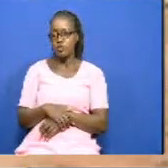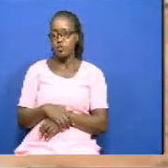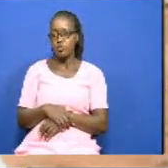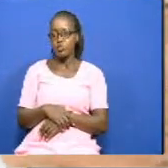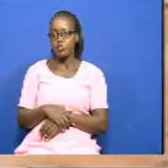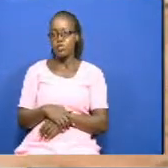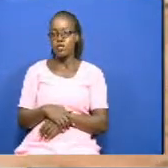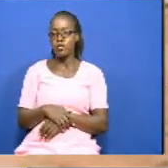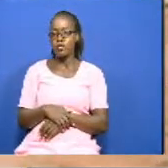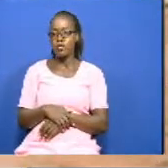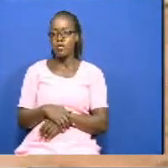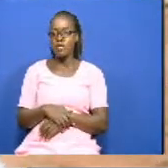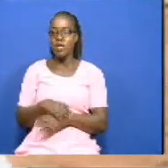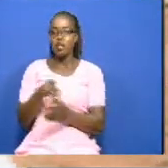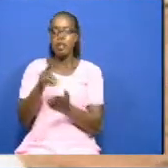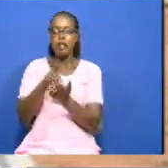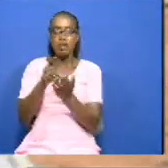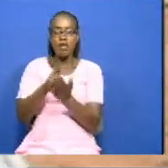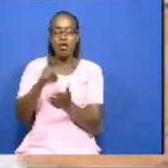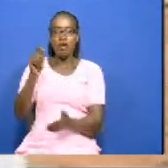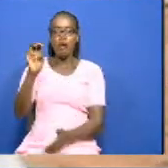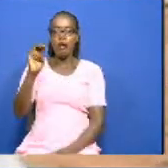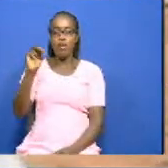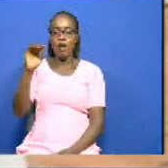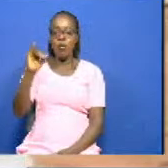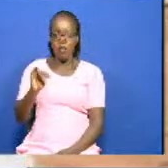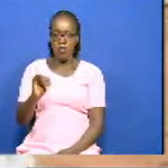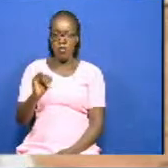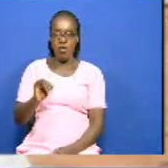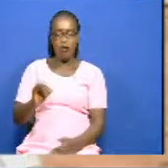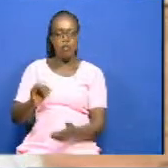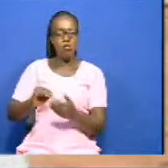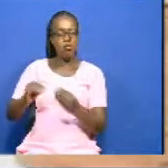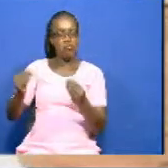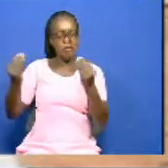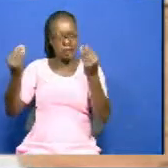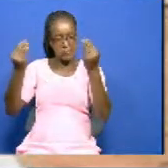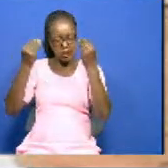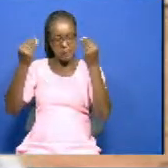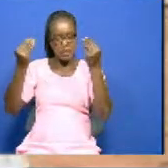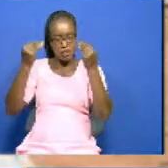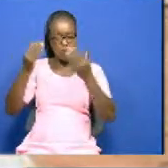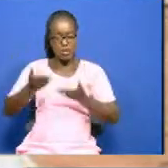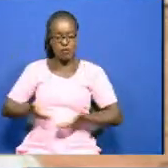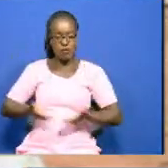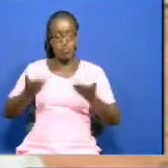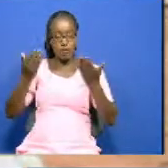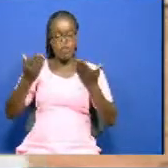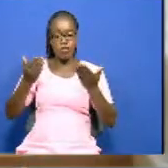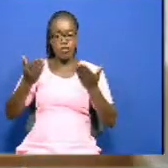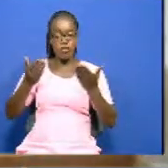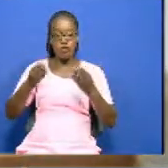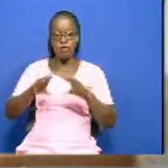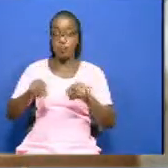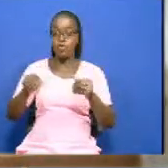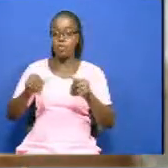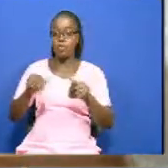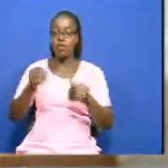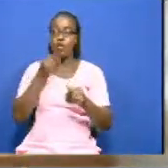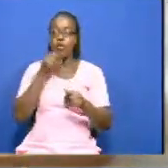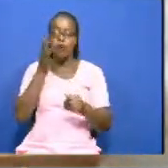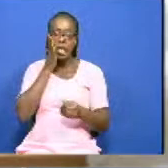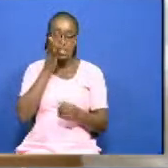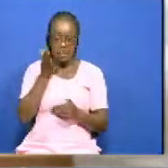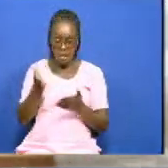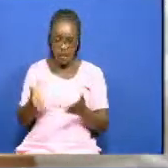county government na Dr. Temi watufundishe sana ili to improve the quality of our honey in this What? During the